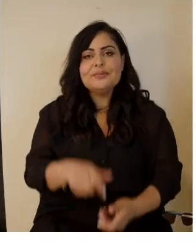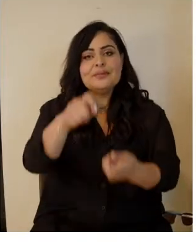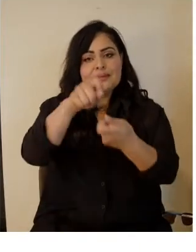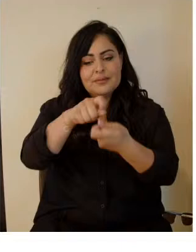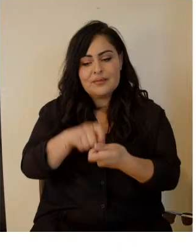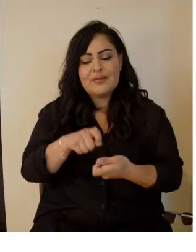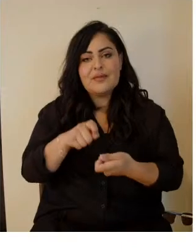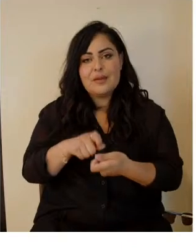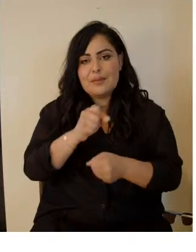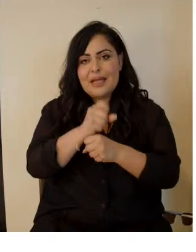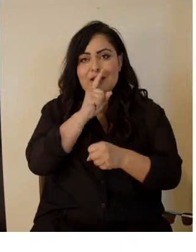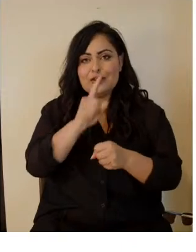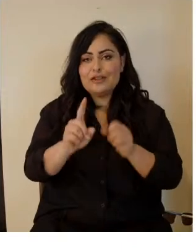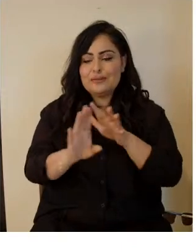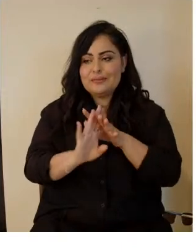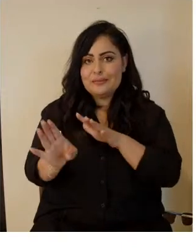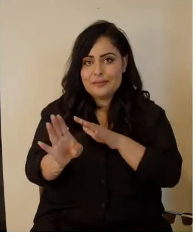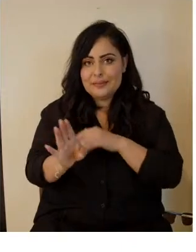specifically to get them out of the area.